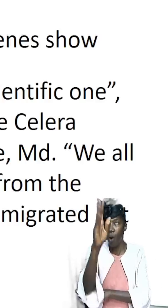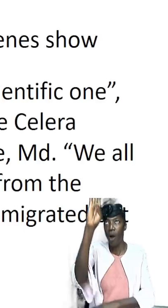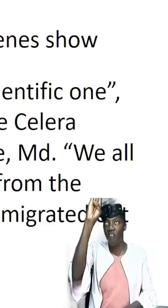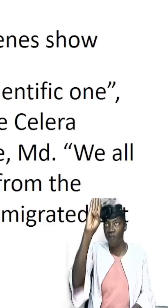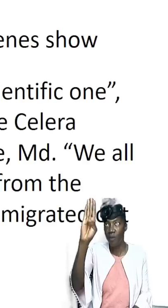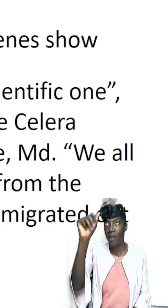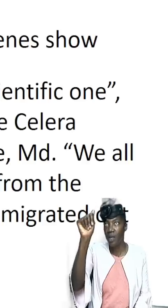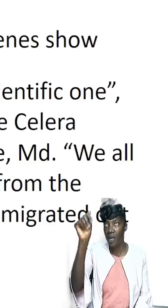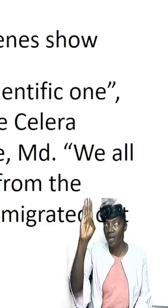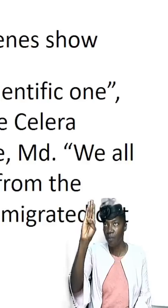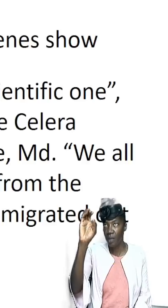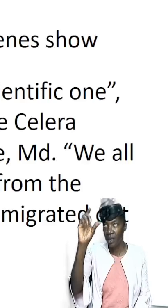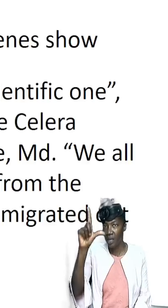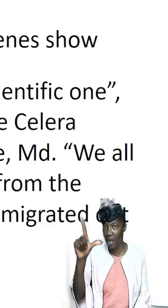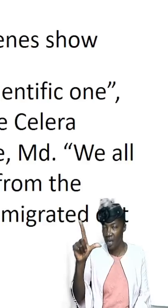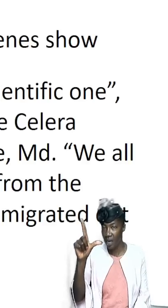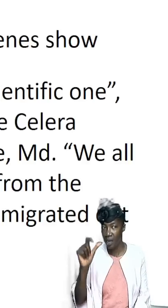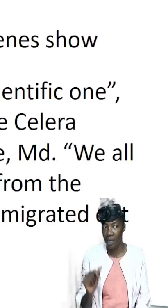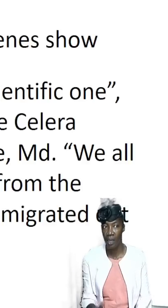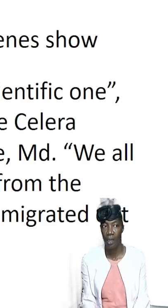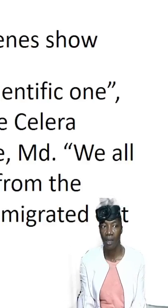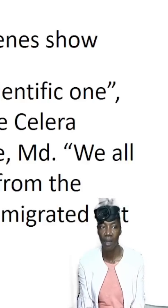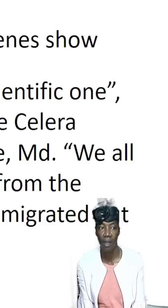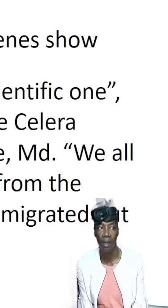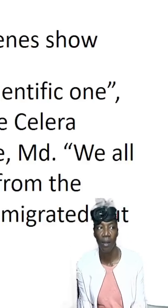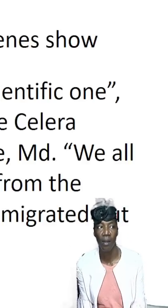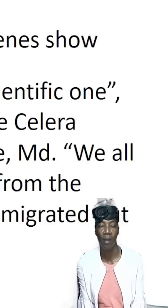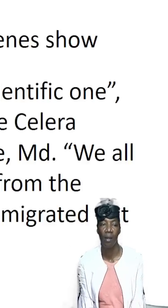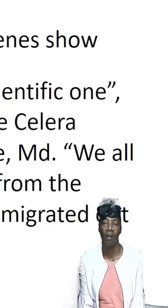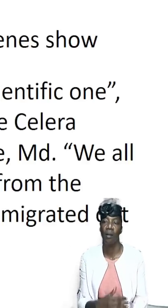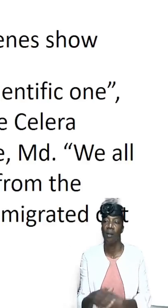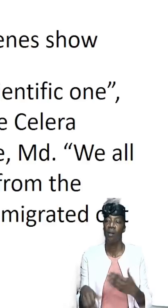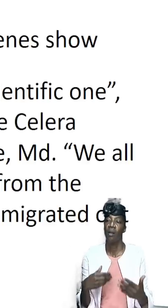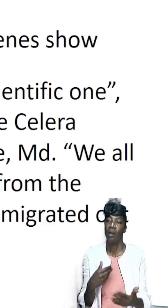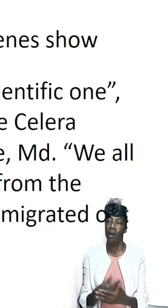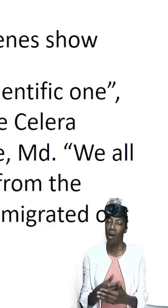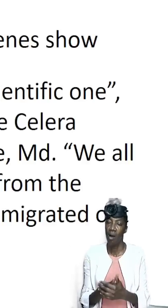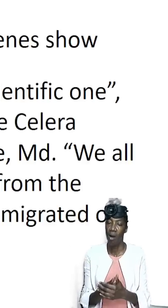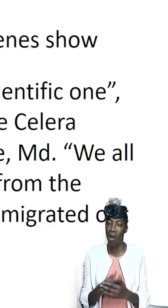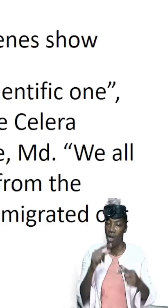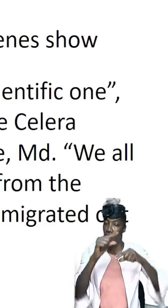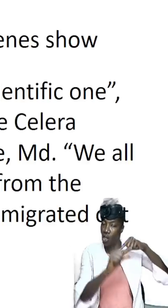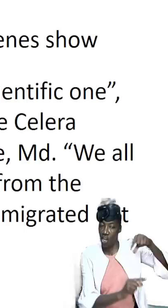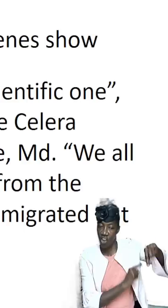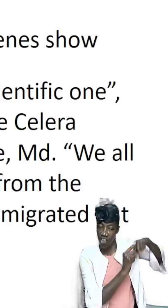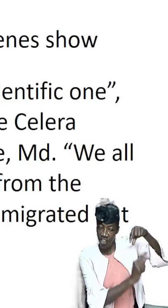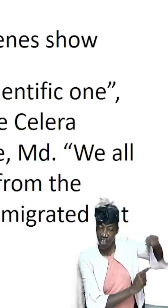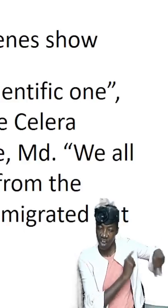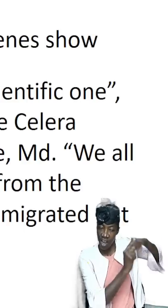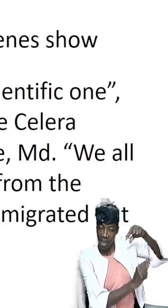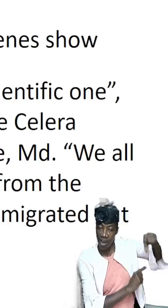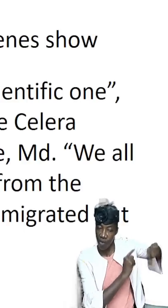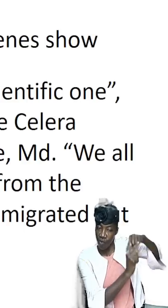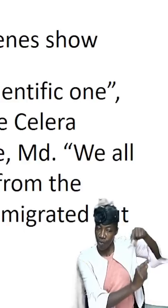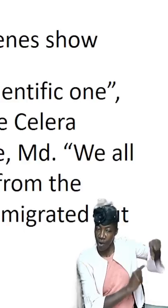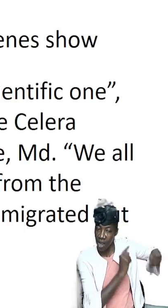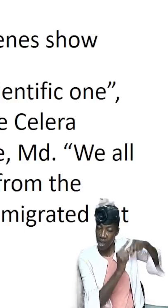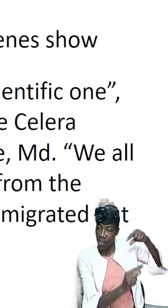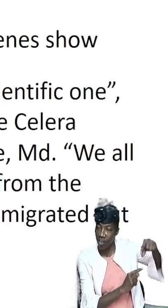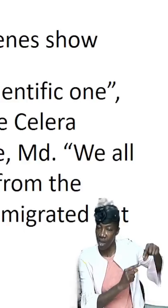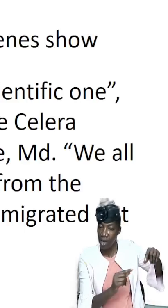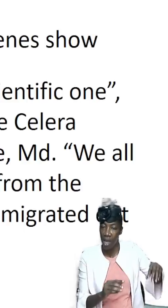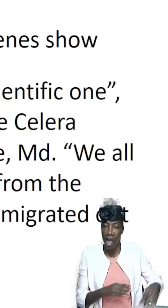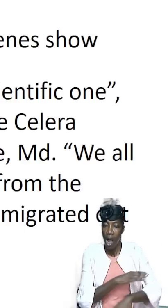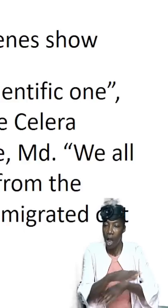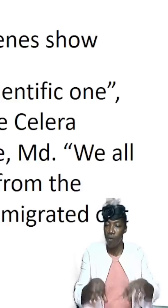And I want us to remember that. And all of the generations, all the people that were around